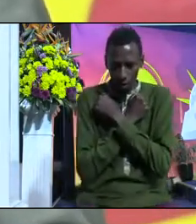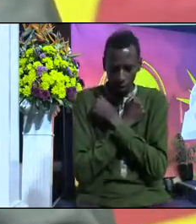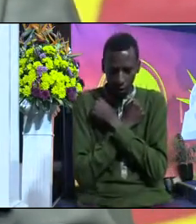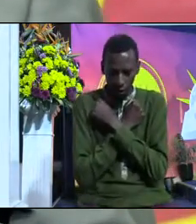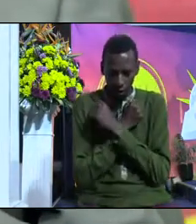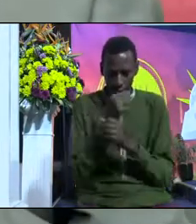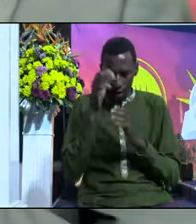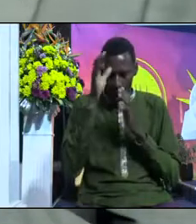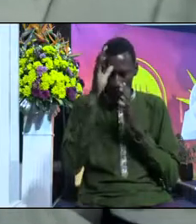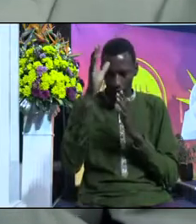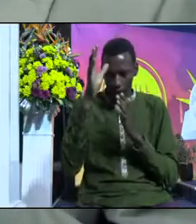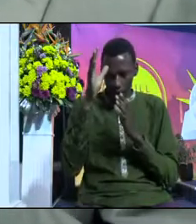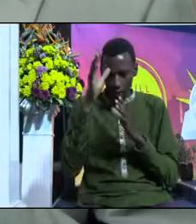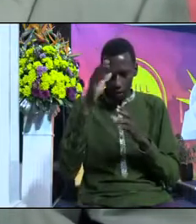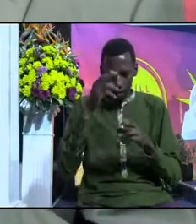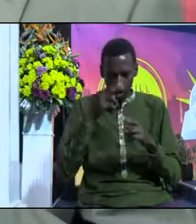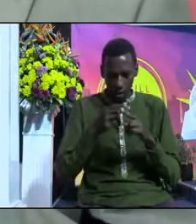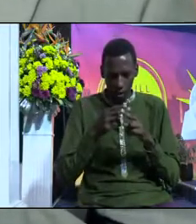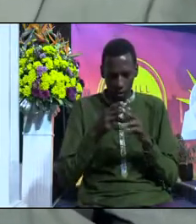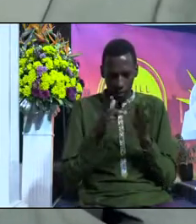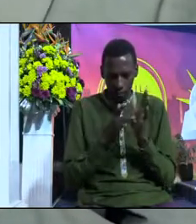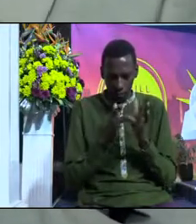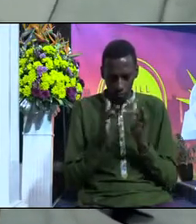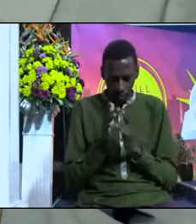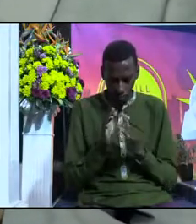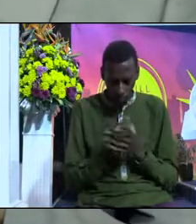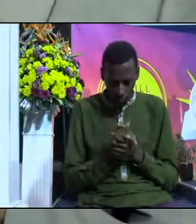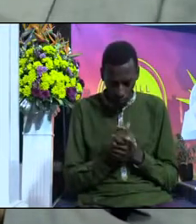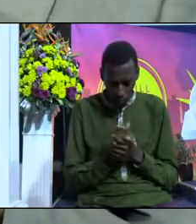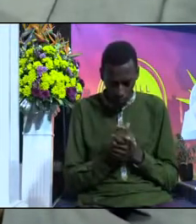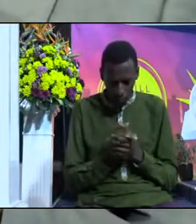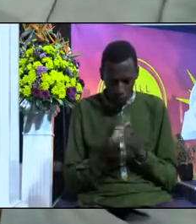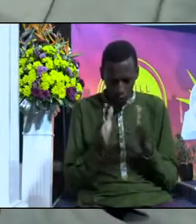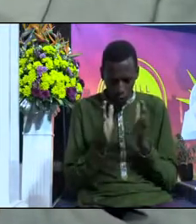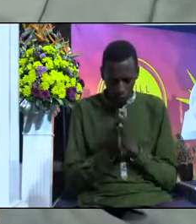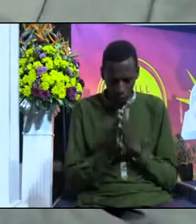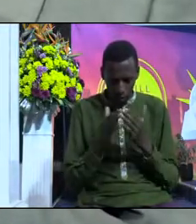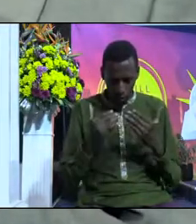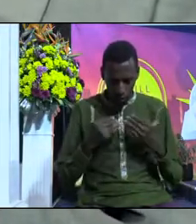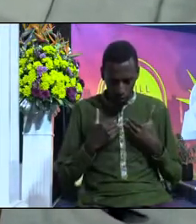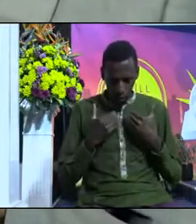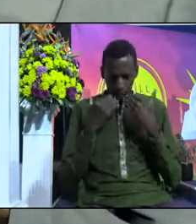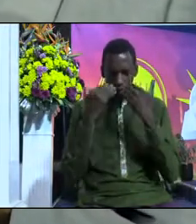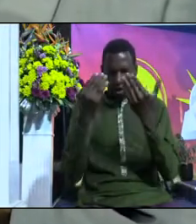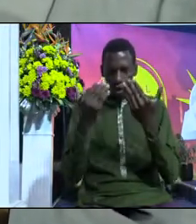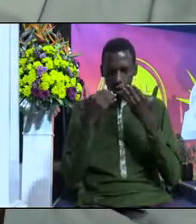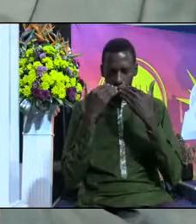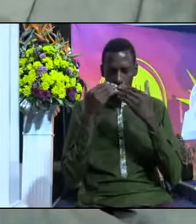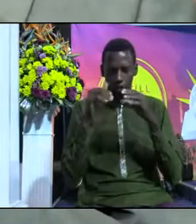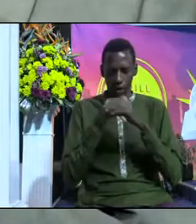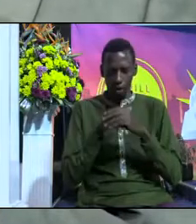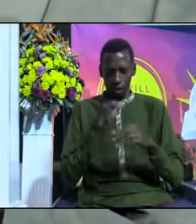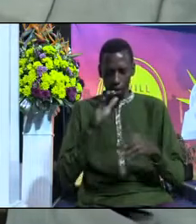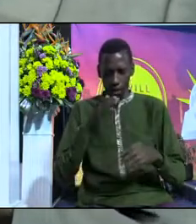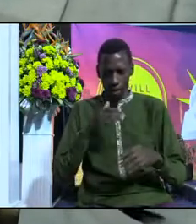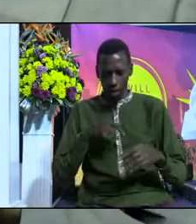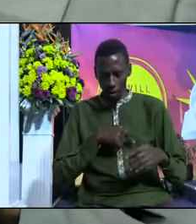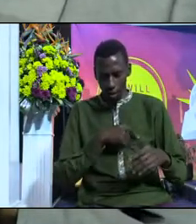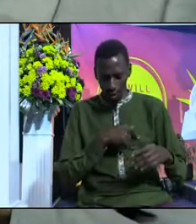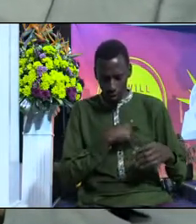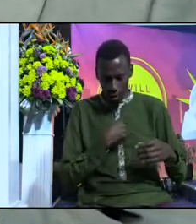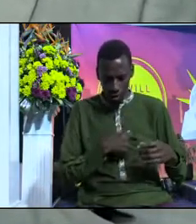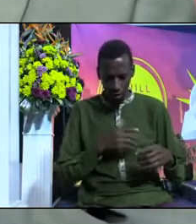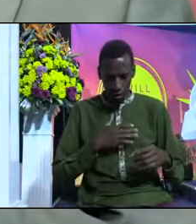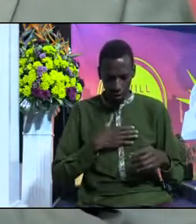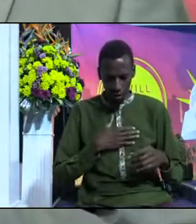in the name of Jesus. Yes. With gratitude in our hearts before your presence and in the name